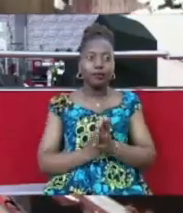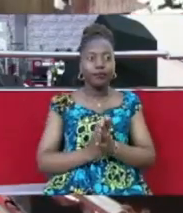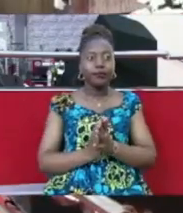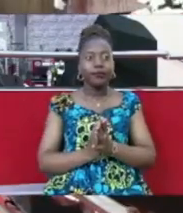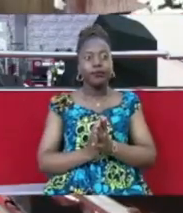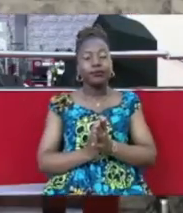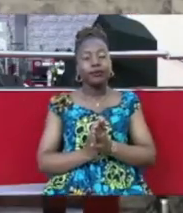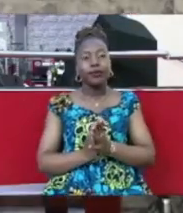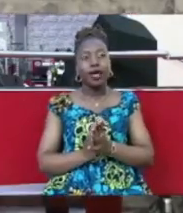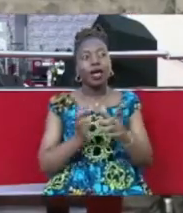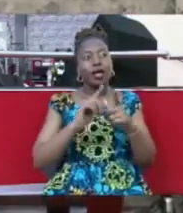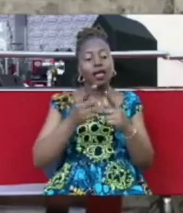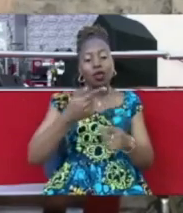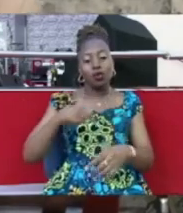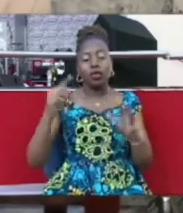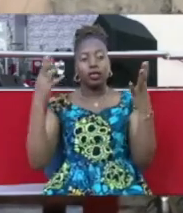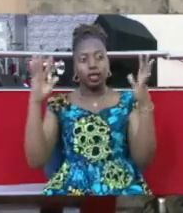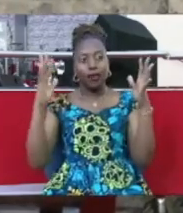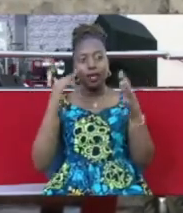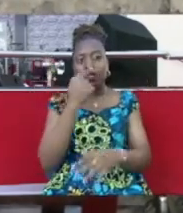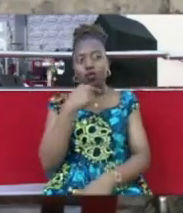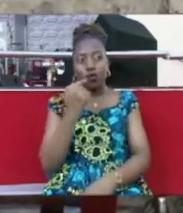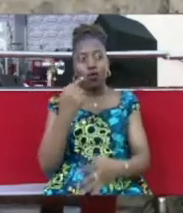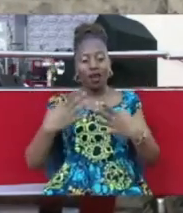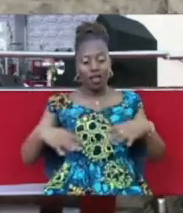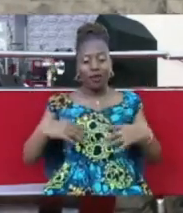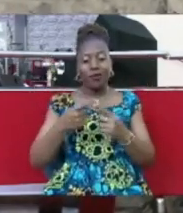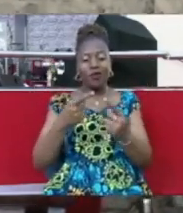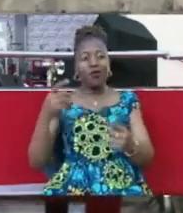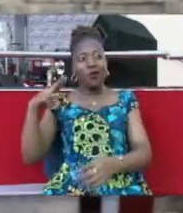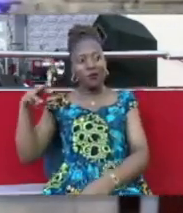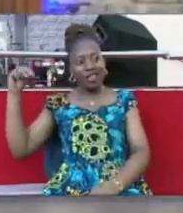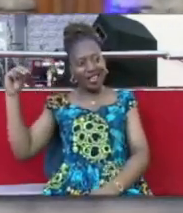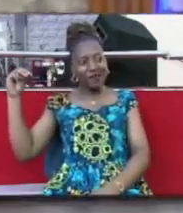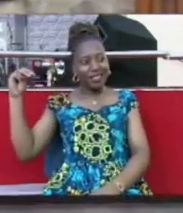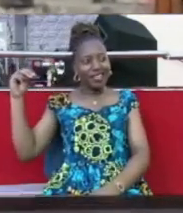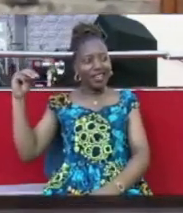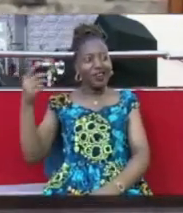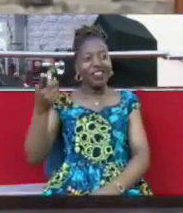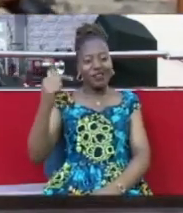Amen. I want us to put our hands together and welcome watu wa Shilo wamekuja ushago.